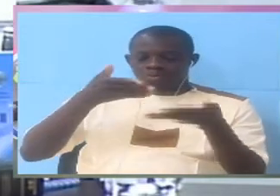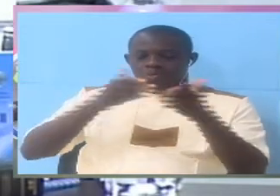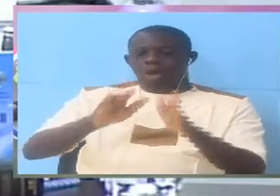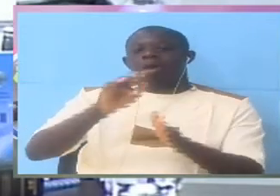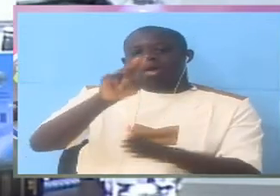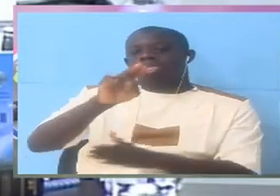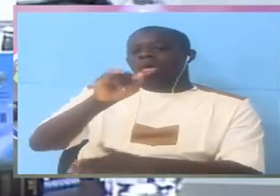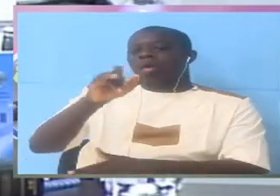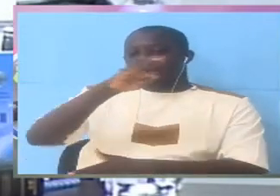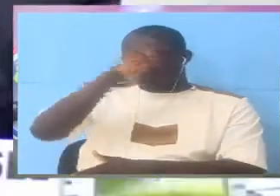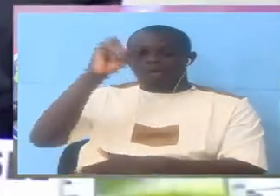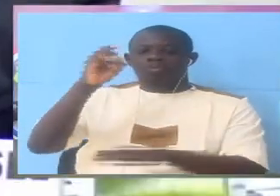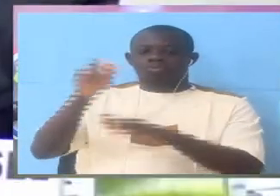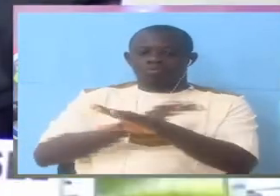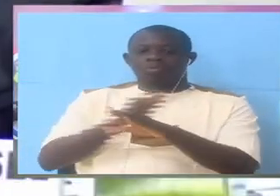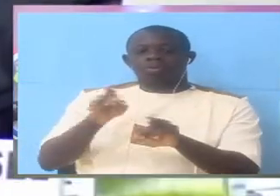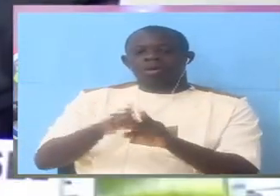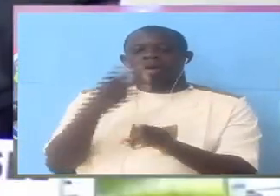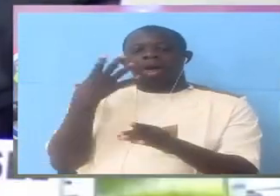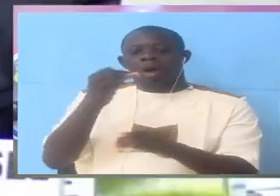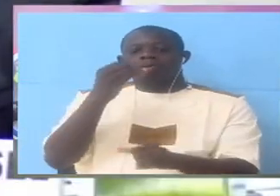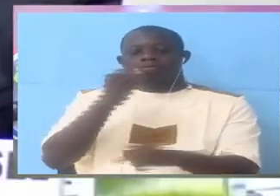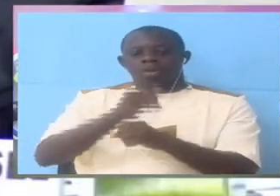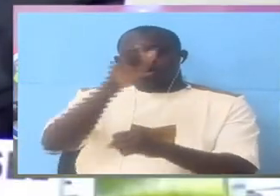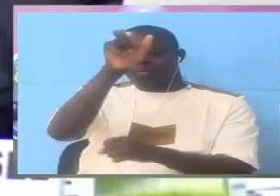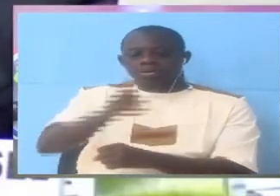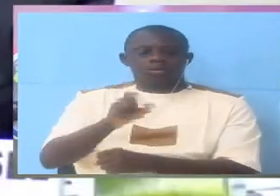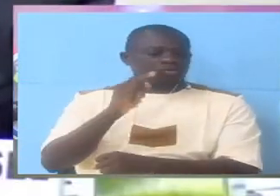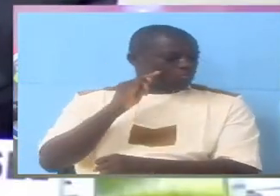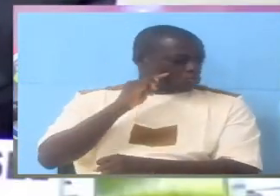That was how you humiliated people.